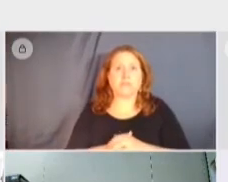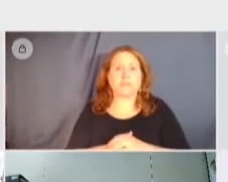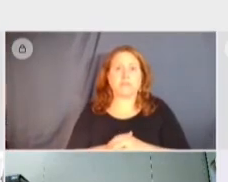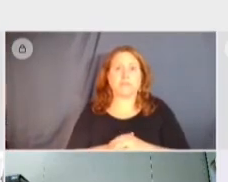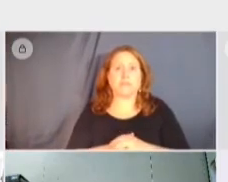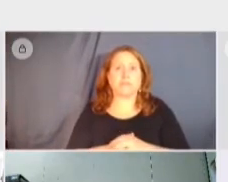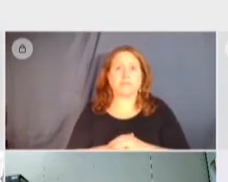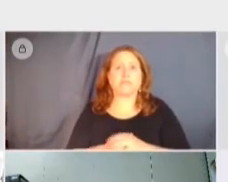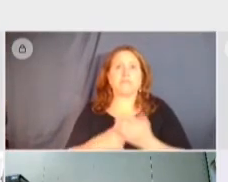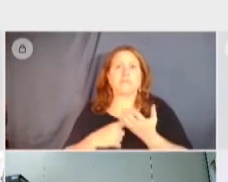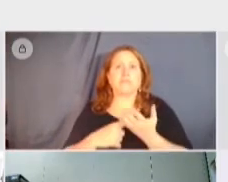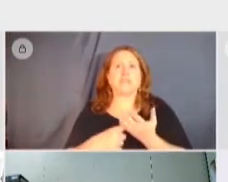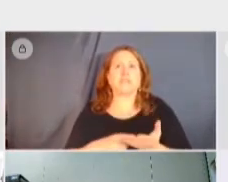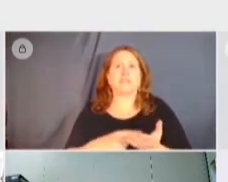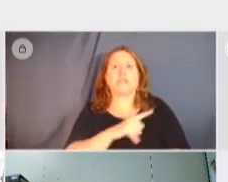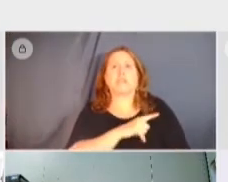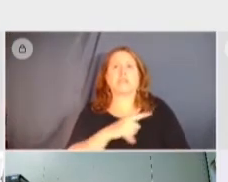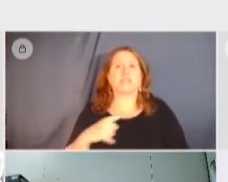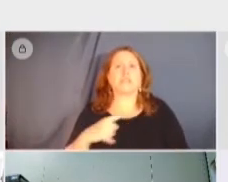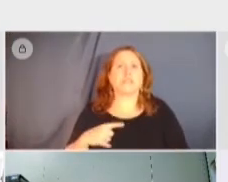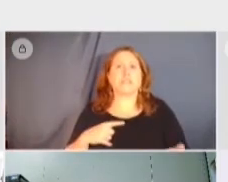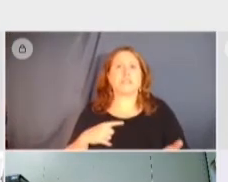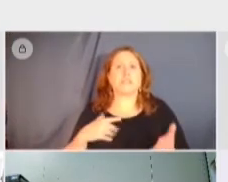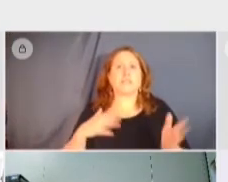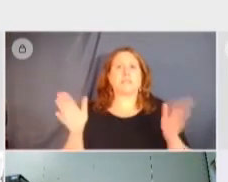for 2021.